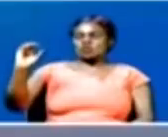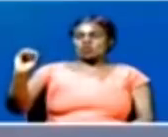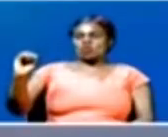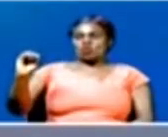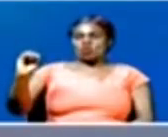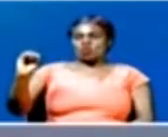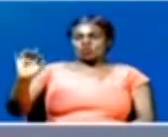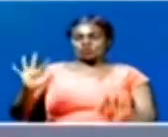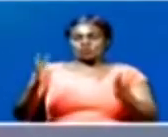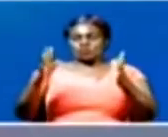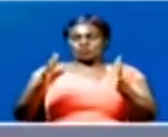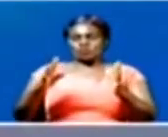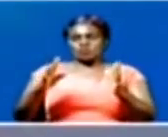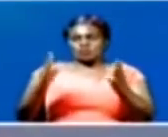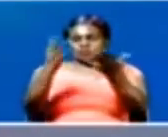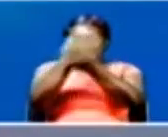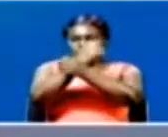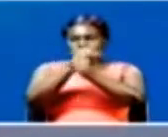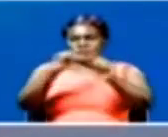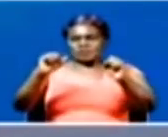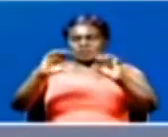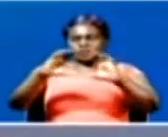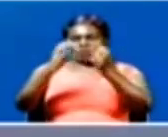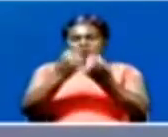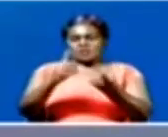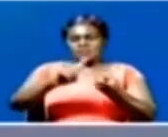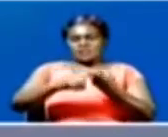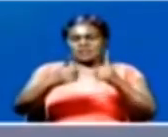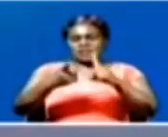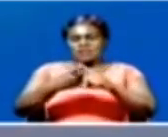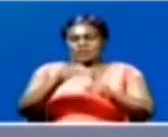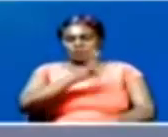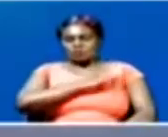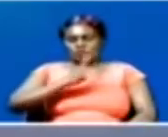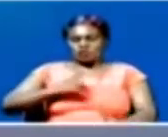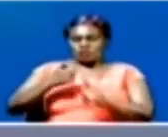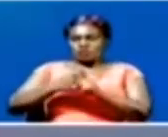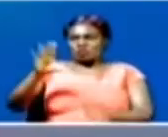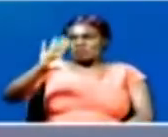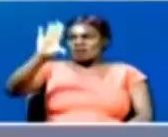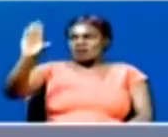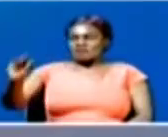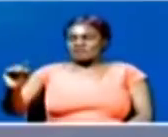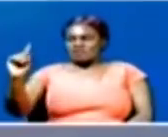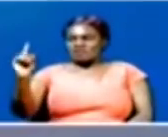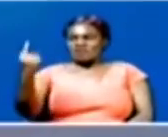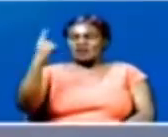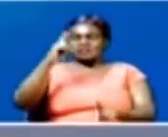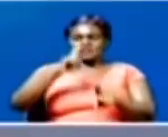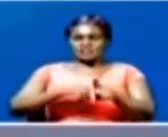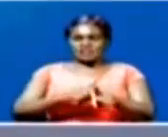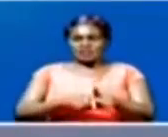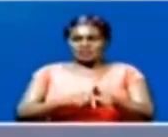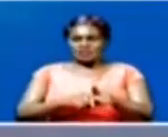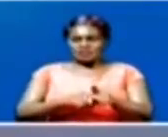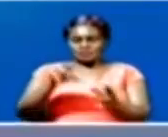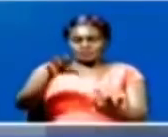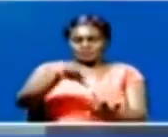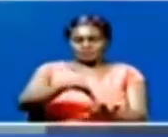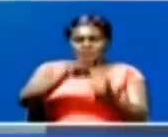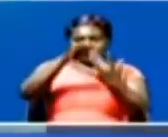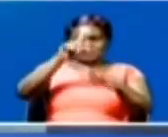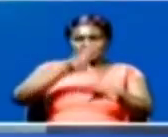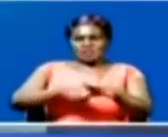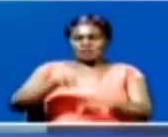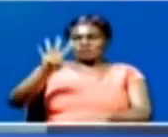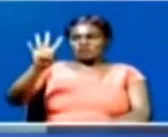vote that sees the president of the global standard-setting body come from Africa for the first time. Edward Njoroge was elected during